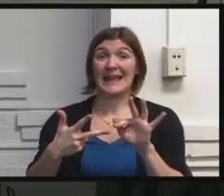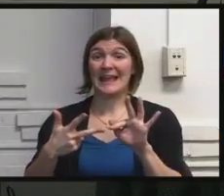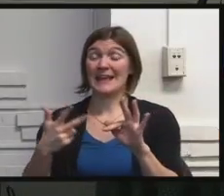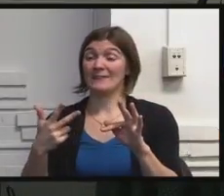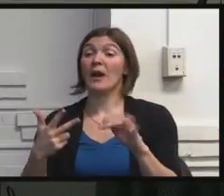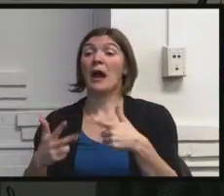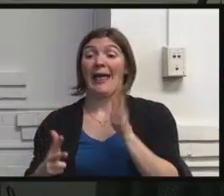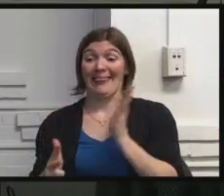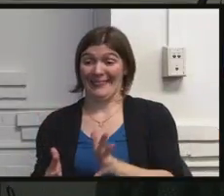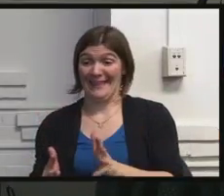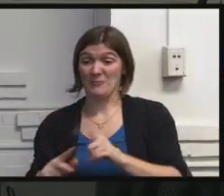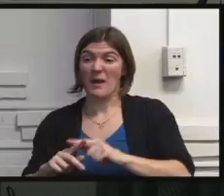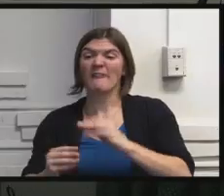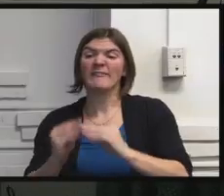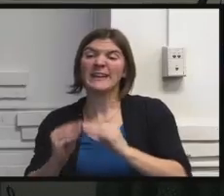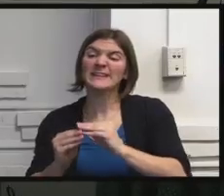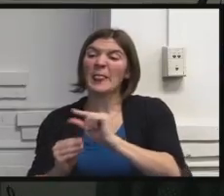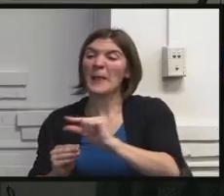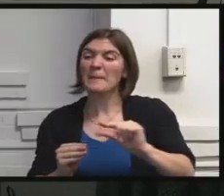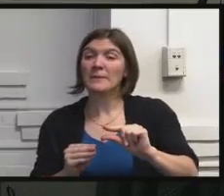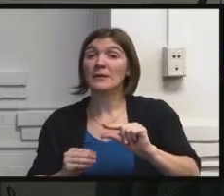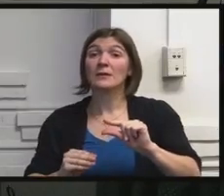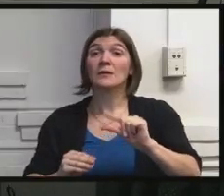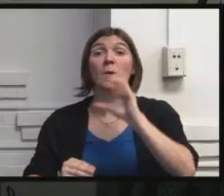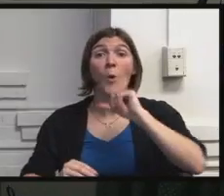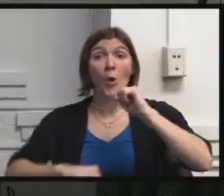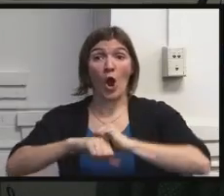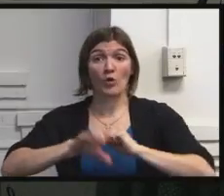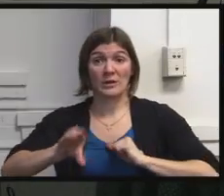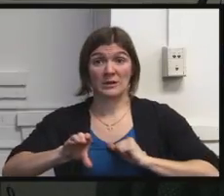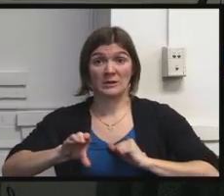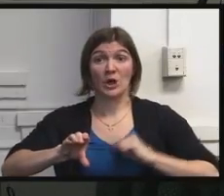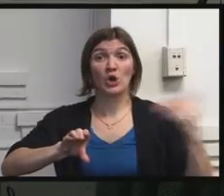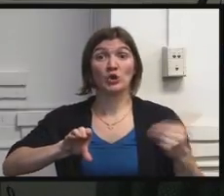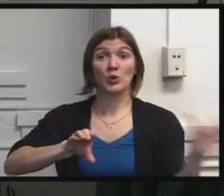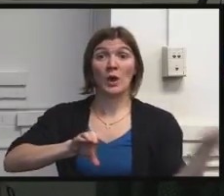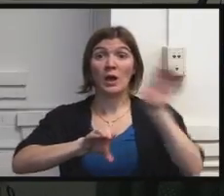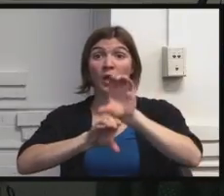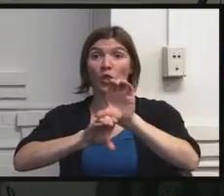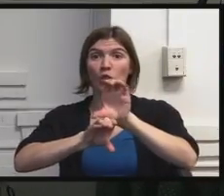next to old concrete, in between those two concrete, it basically creates this kind of weird